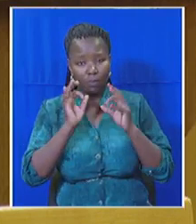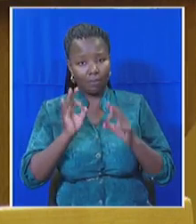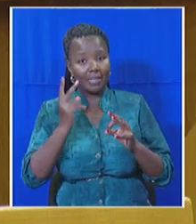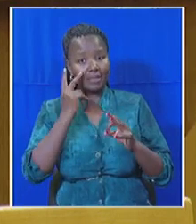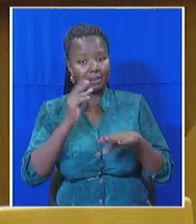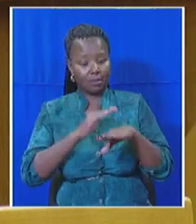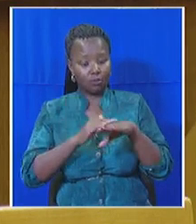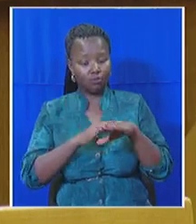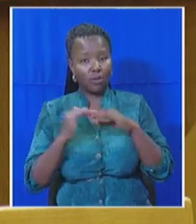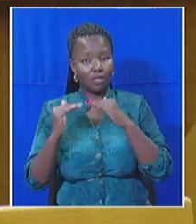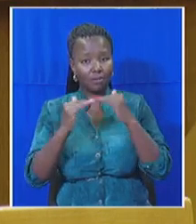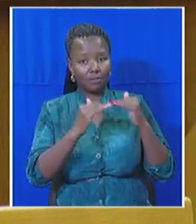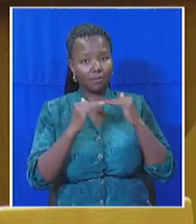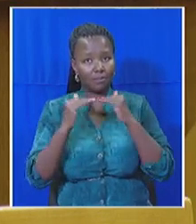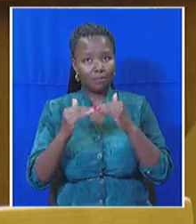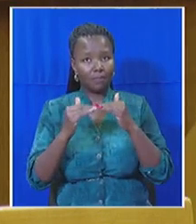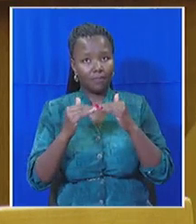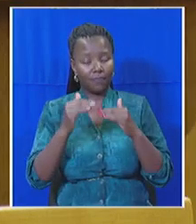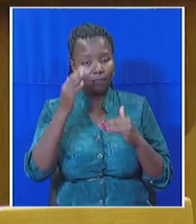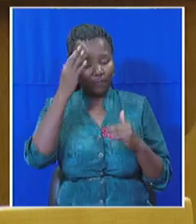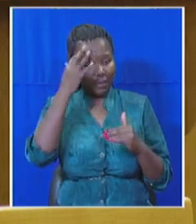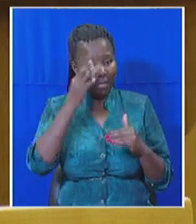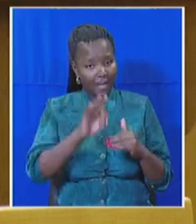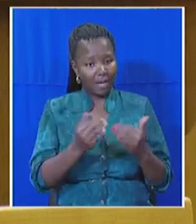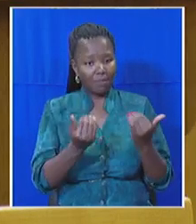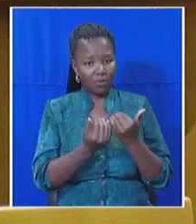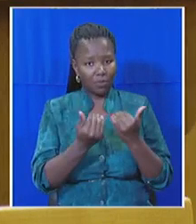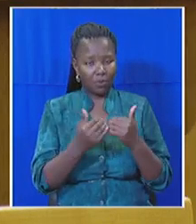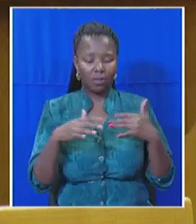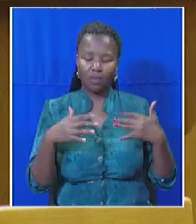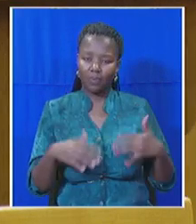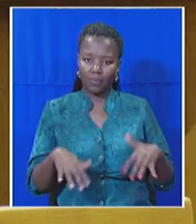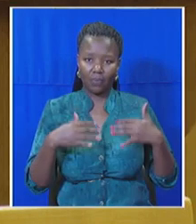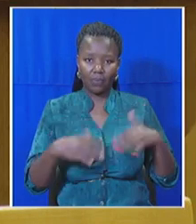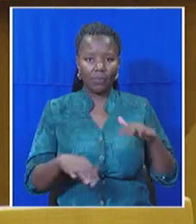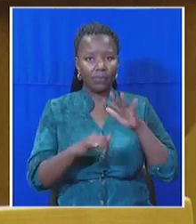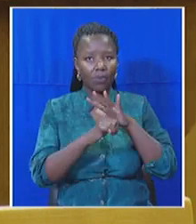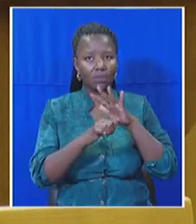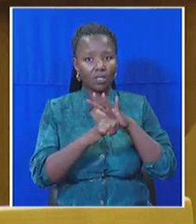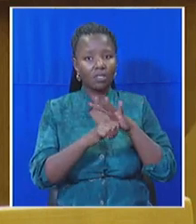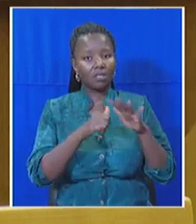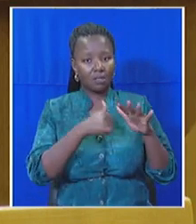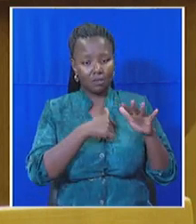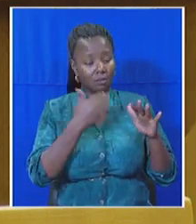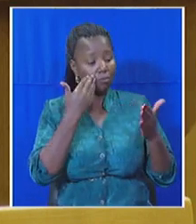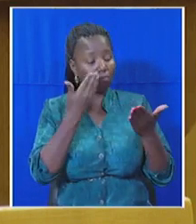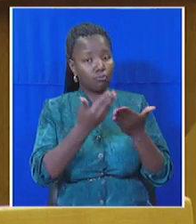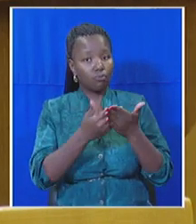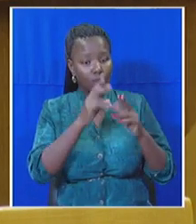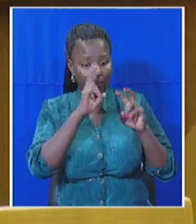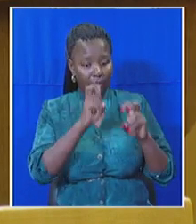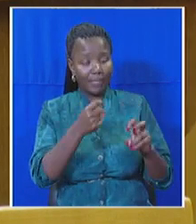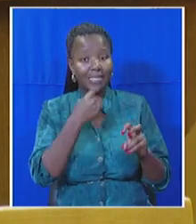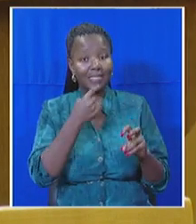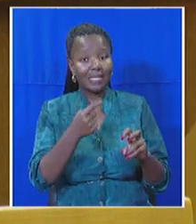non-racialism, state schools have an important role to play. It is evident from the study that government is failing in